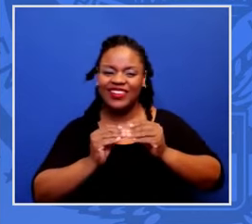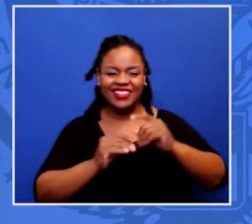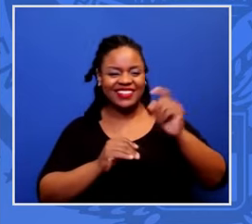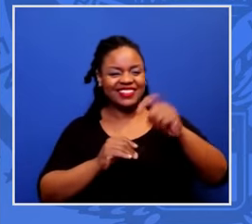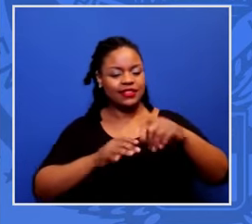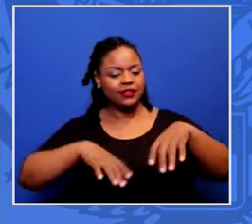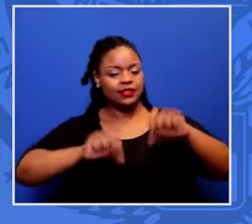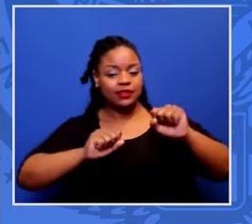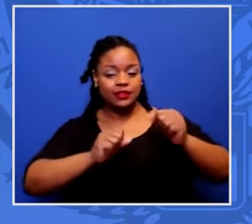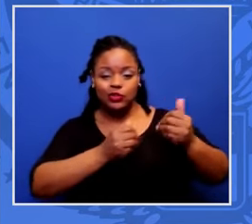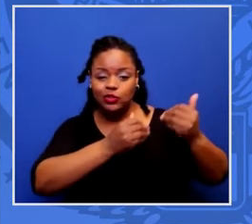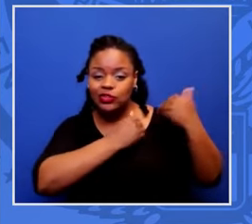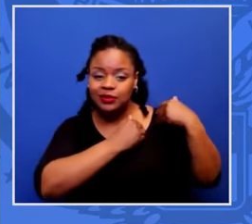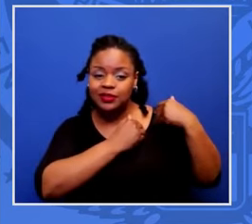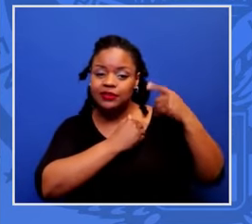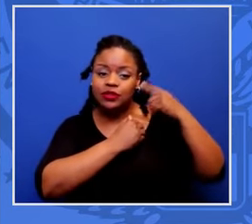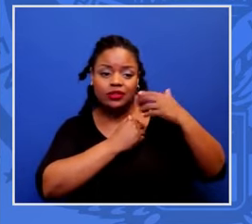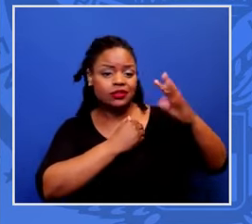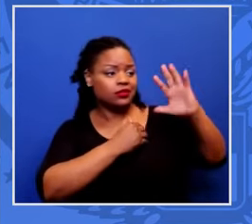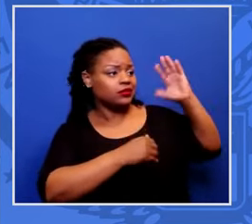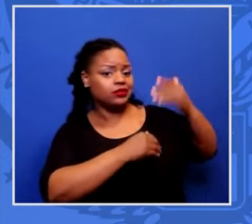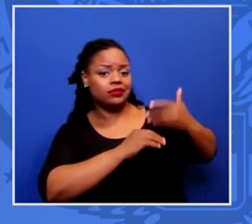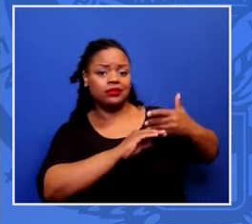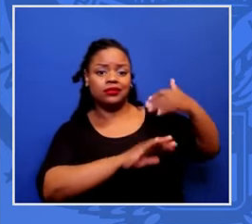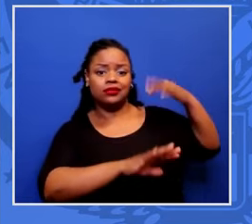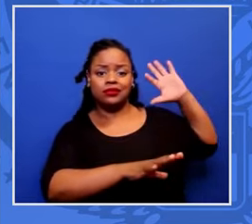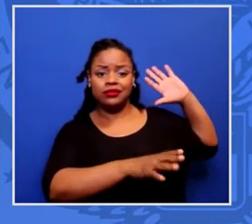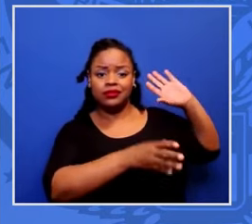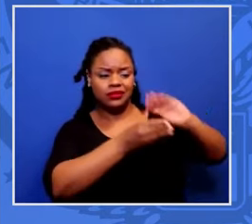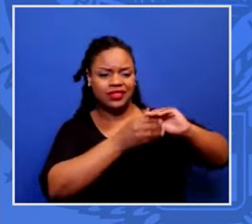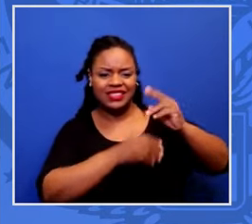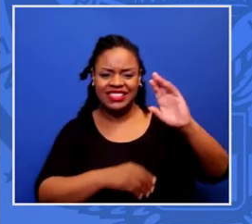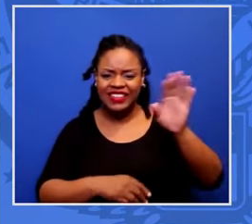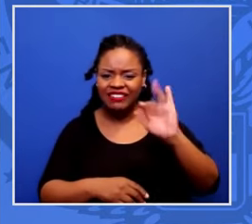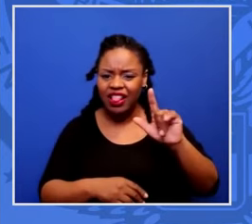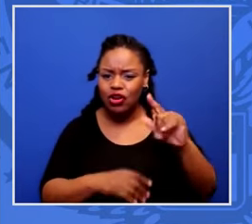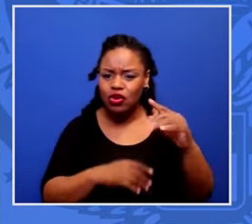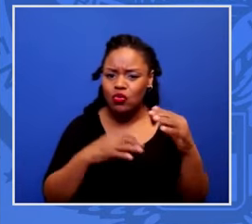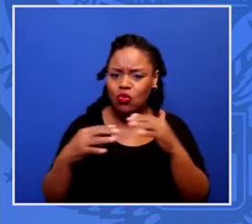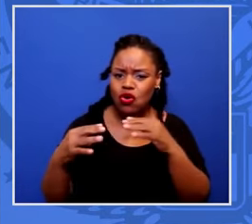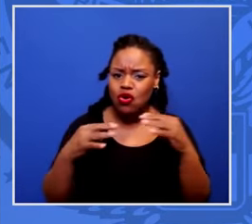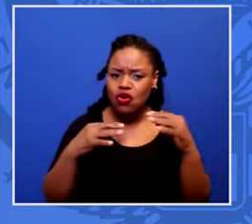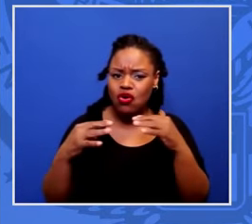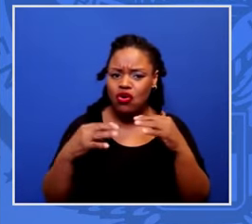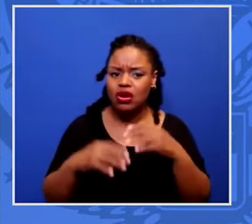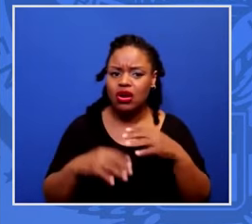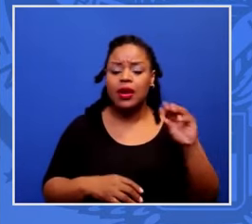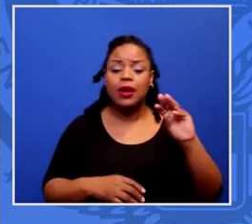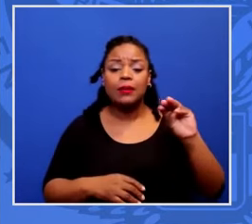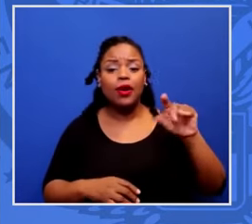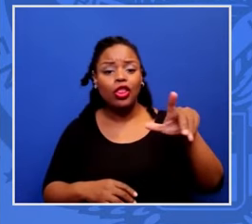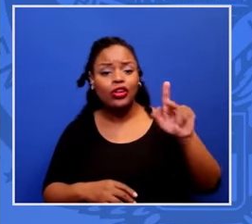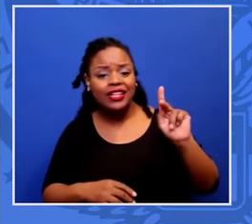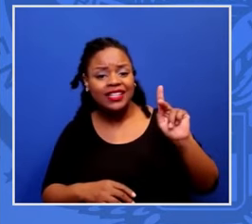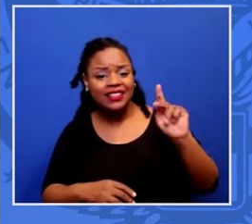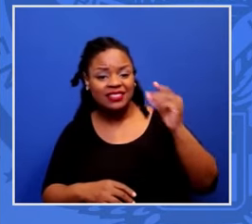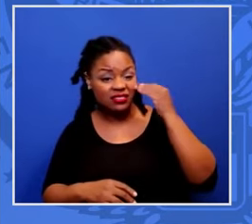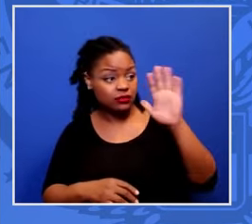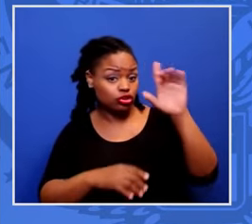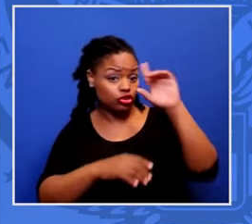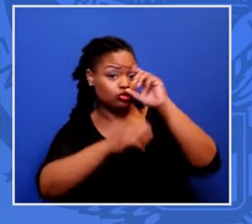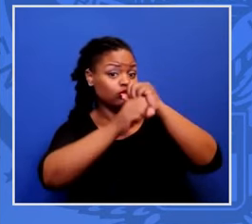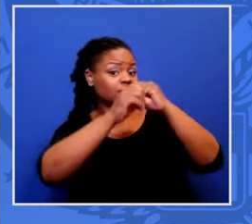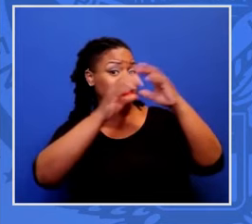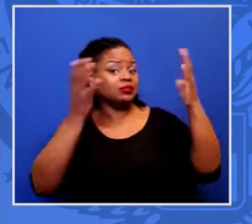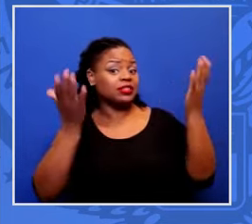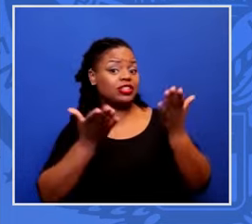with Dr. King dreaming from these steps across the mall. We are in one of those moments